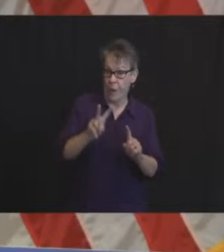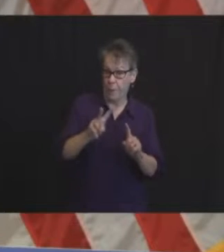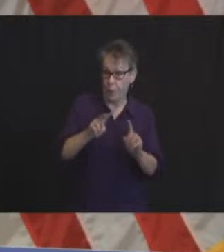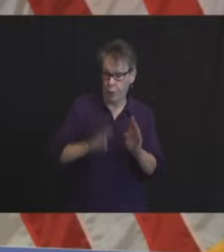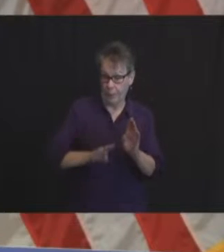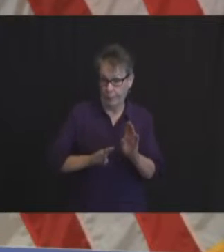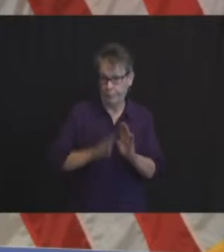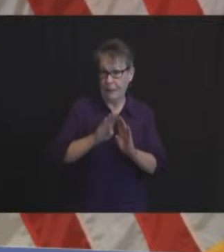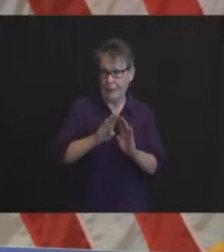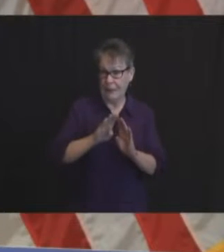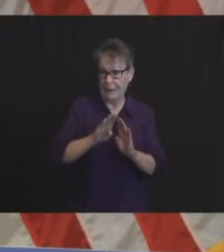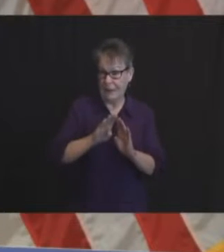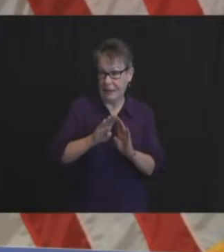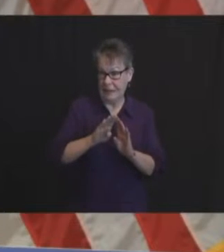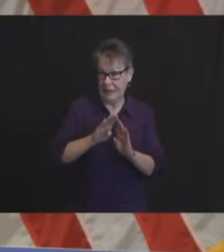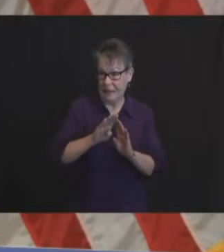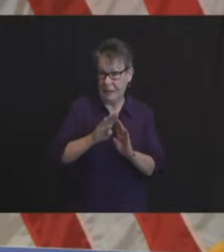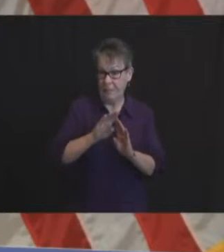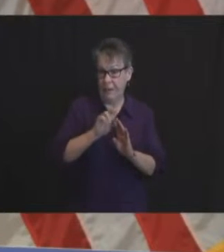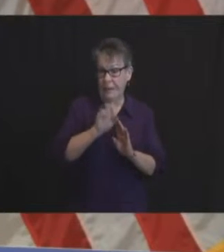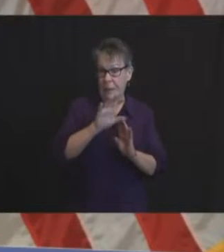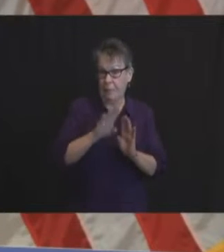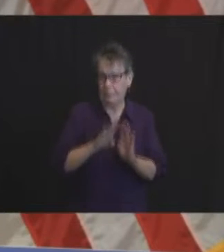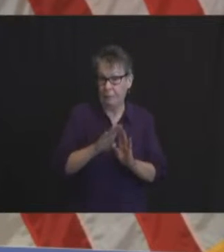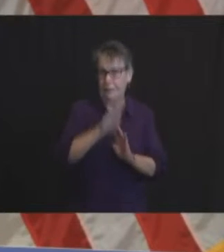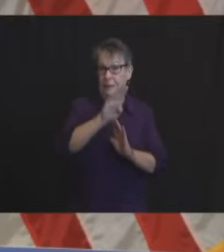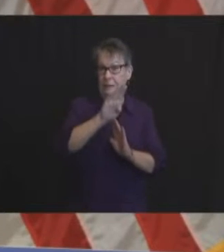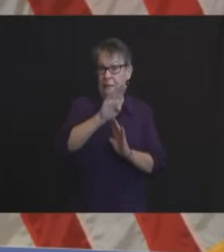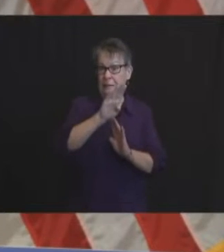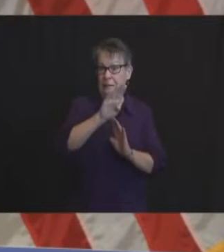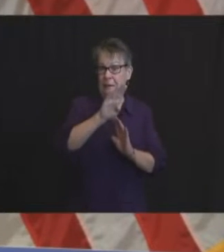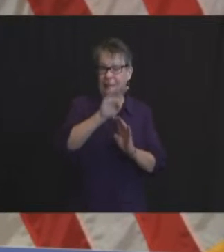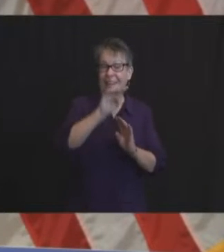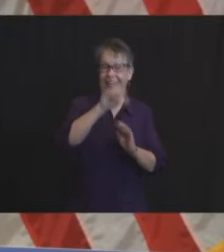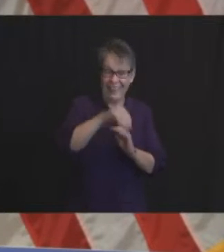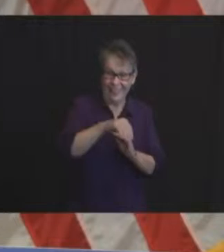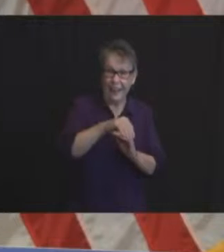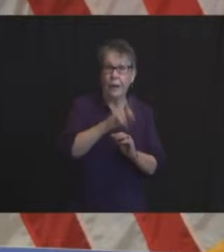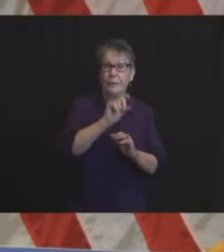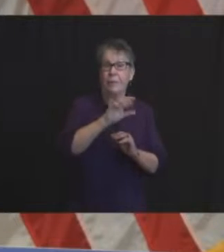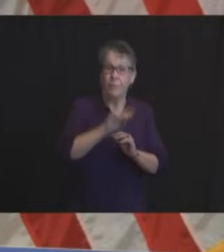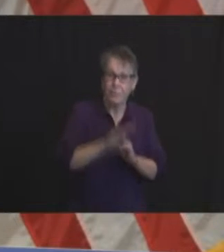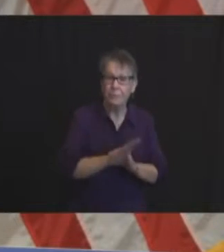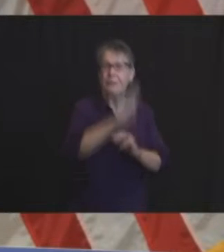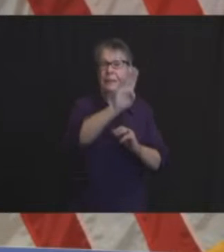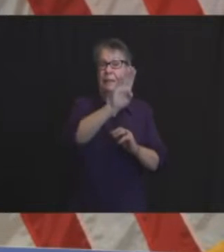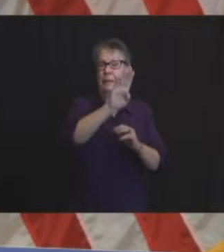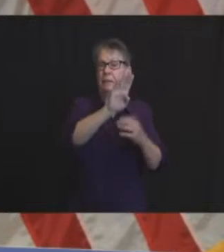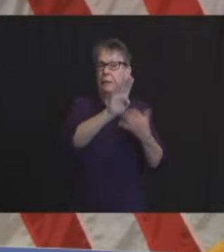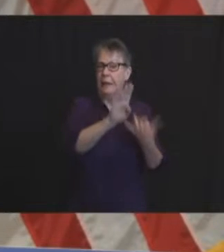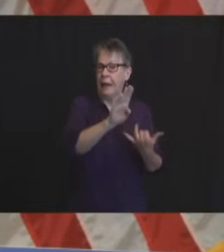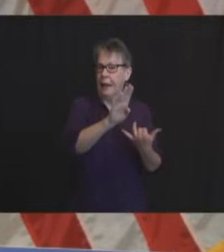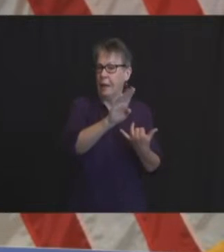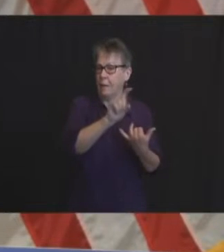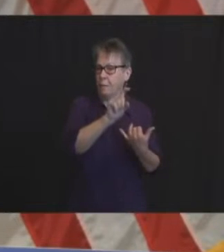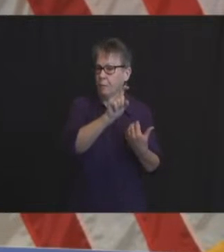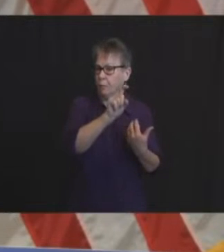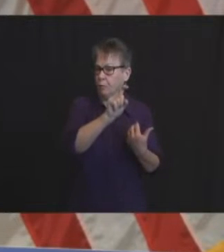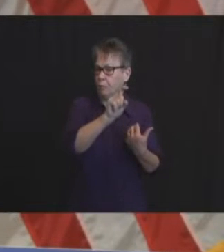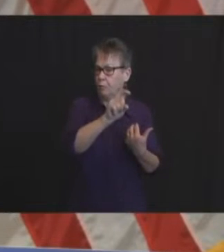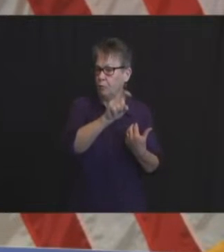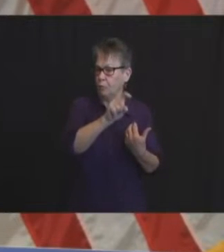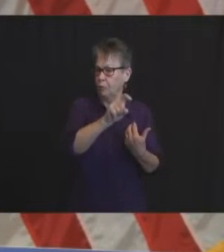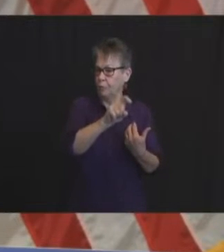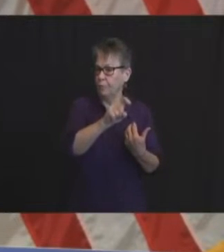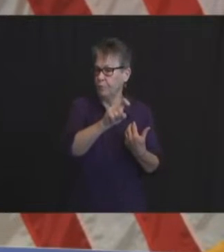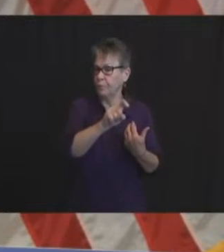cases trend down a little bit, and then we saw a little bit of a bump after the week after, roughly the week after Christmas.